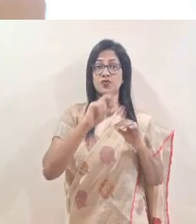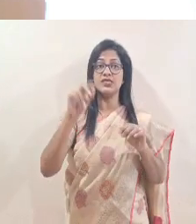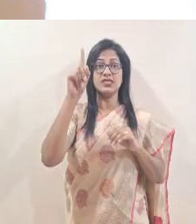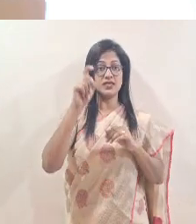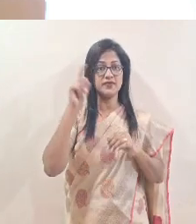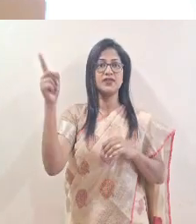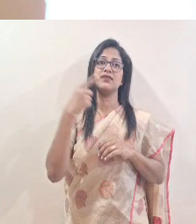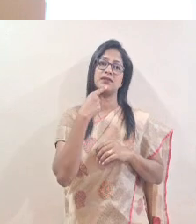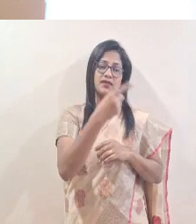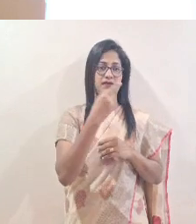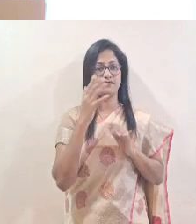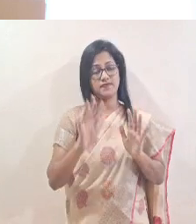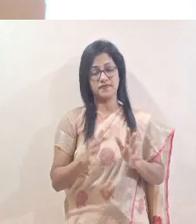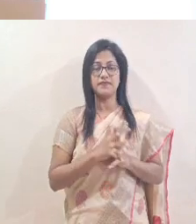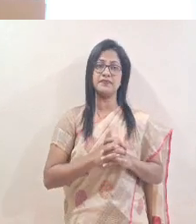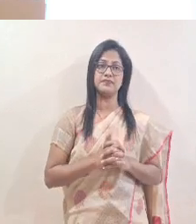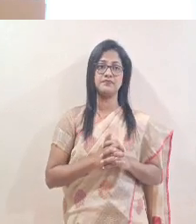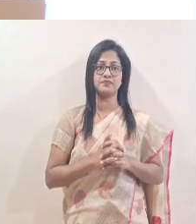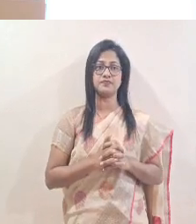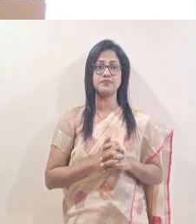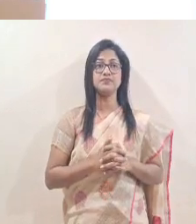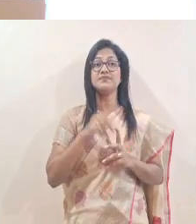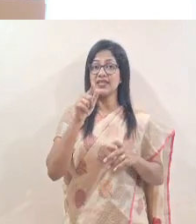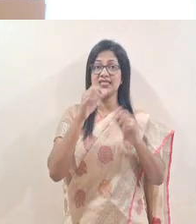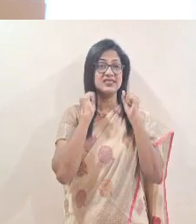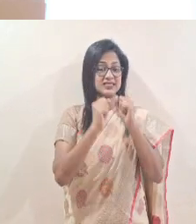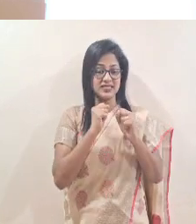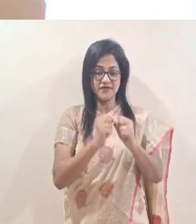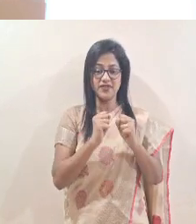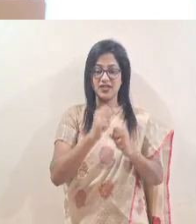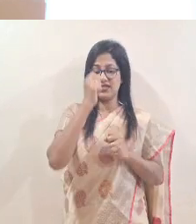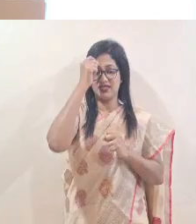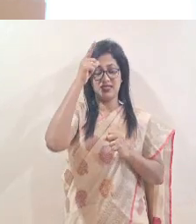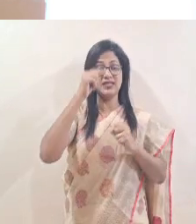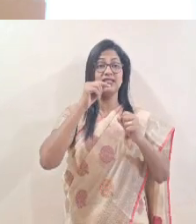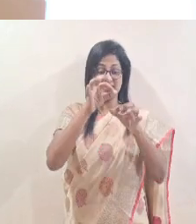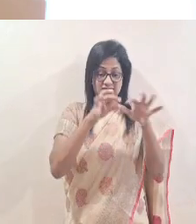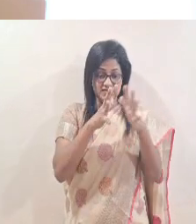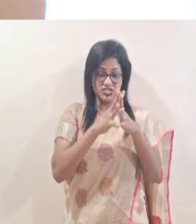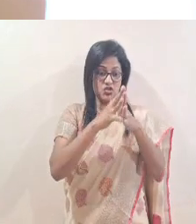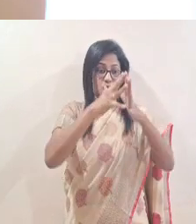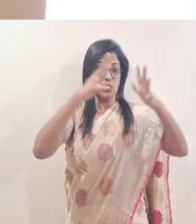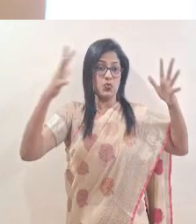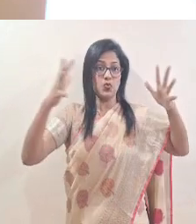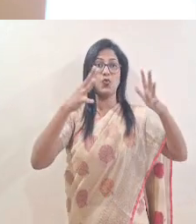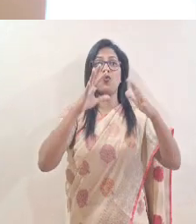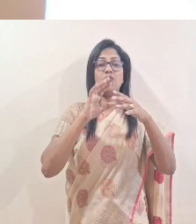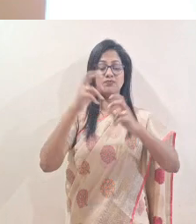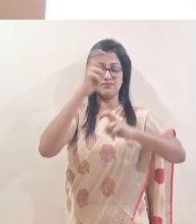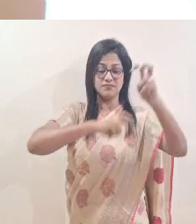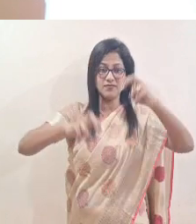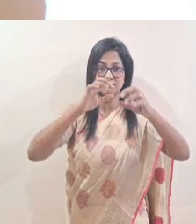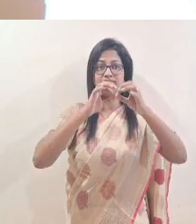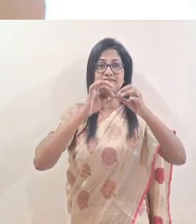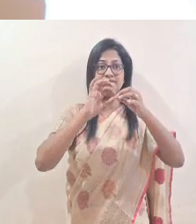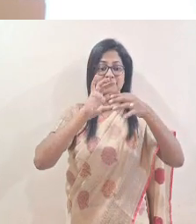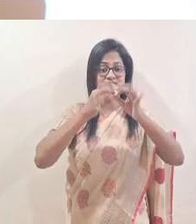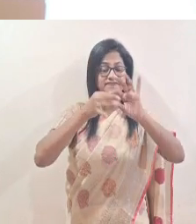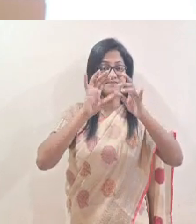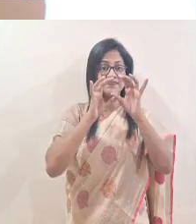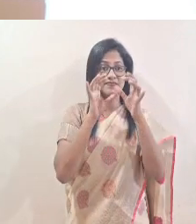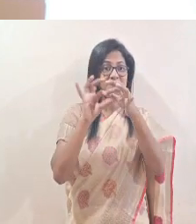in 2017 they have given. So they have said that it is difficult to understand the growth of the city and the transport networks as a